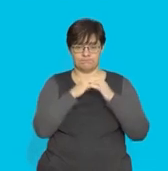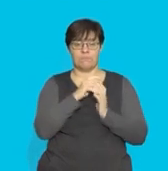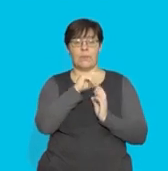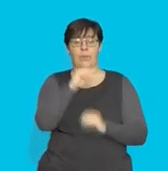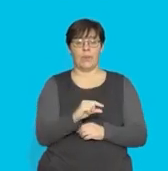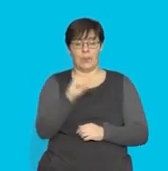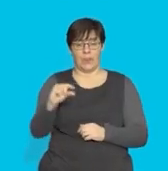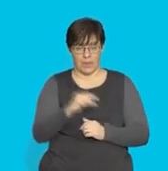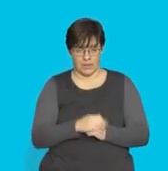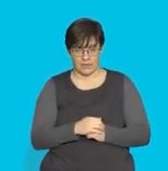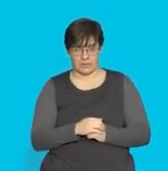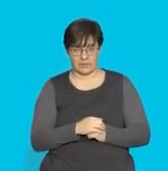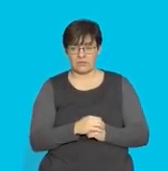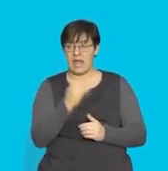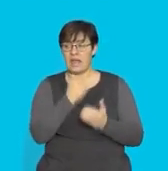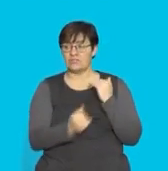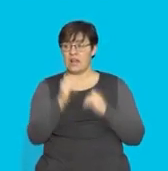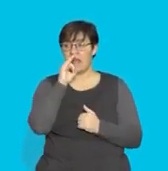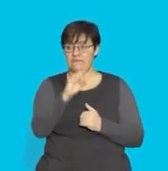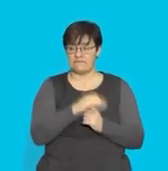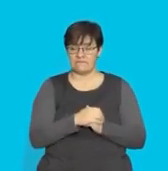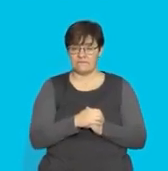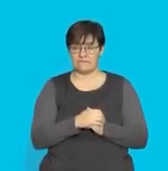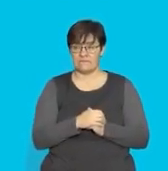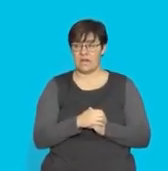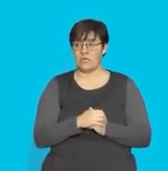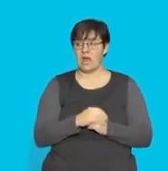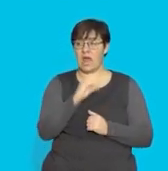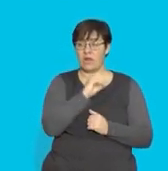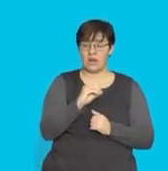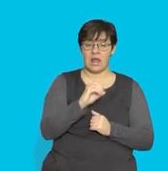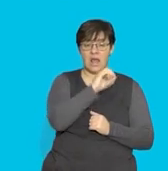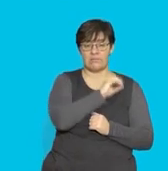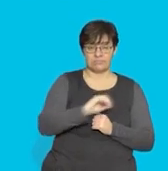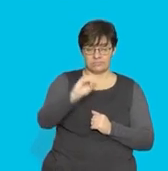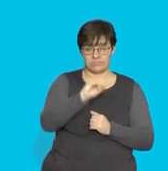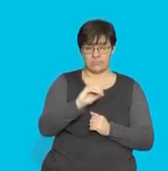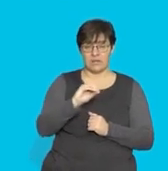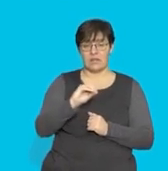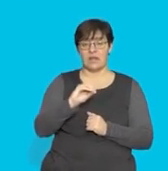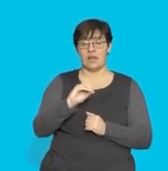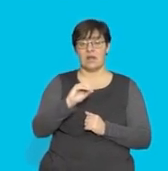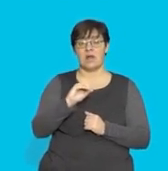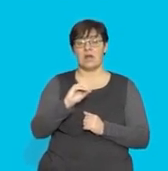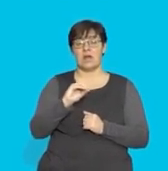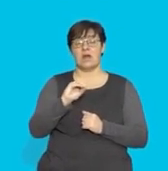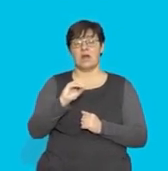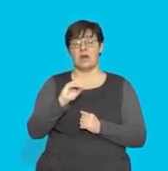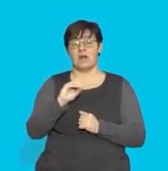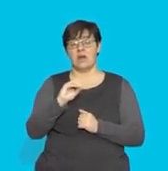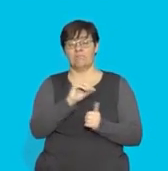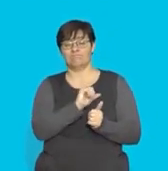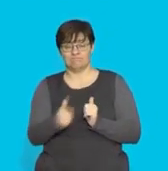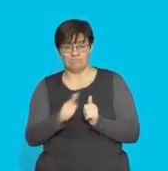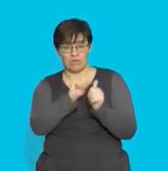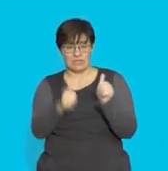this individual here, which is individual F, and if we allocate that individual the recessive alleles,